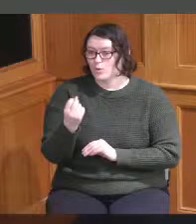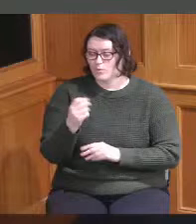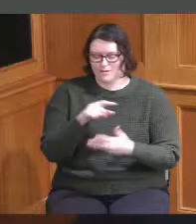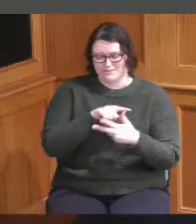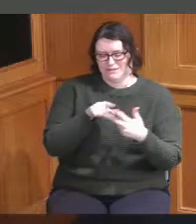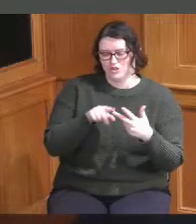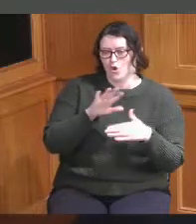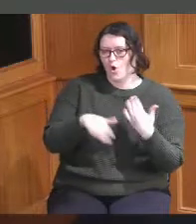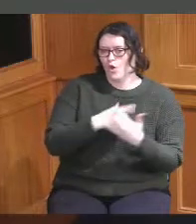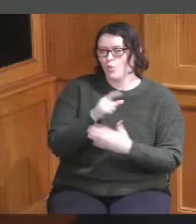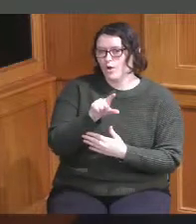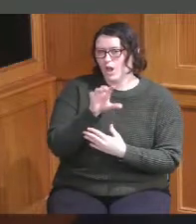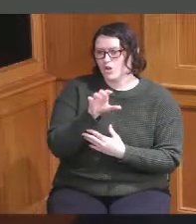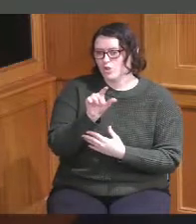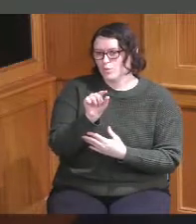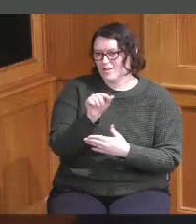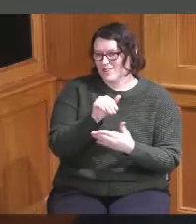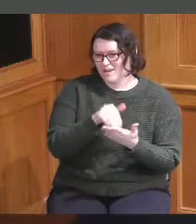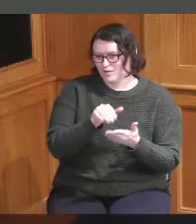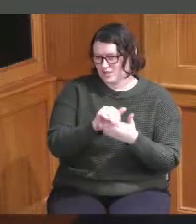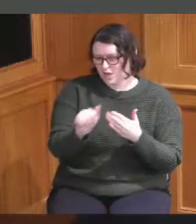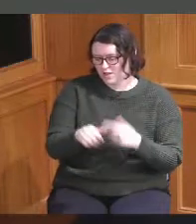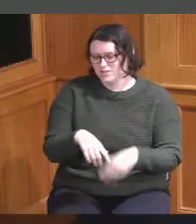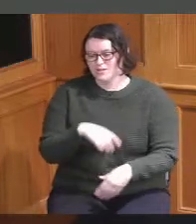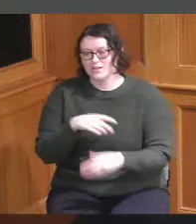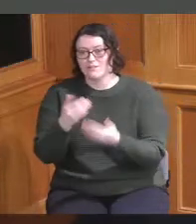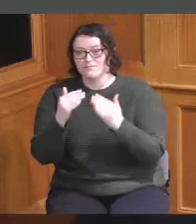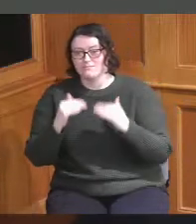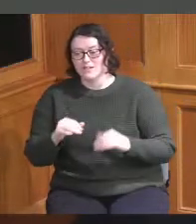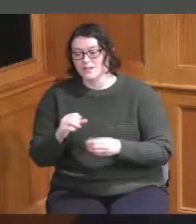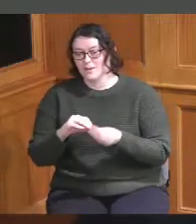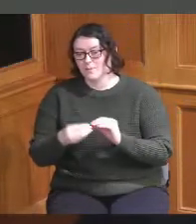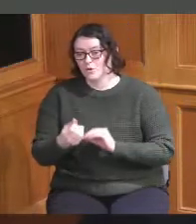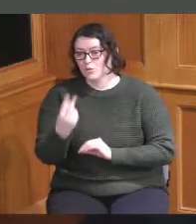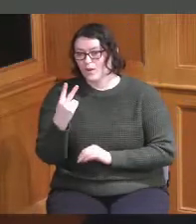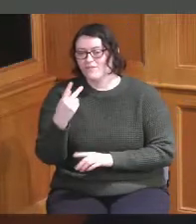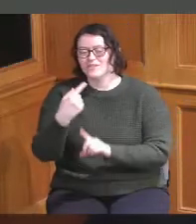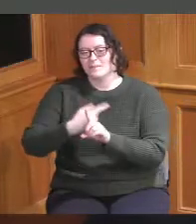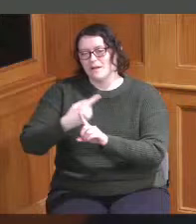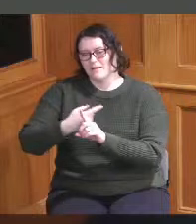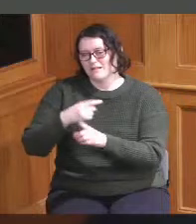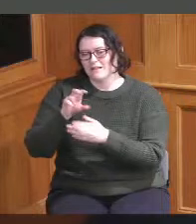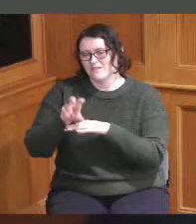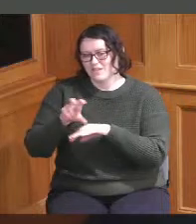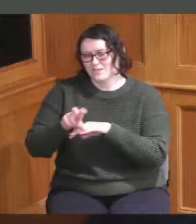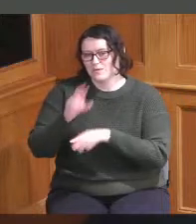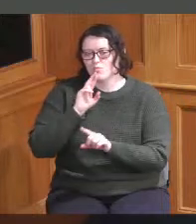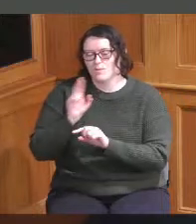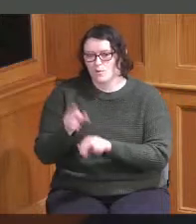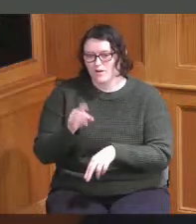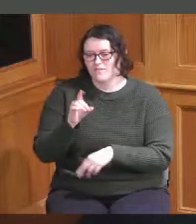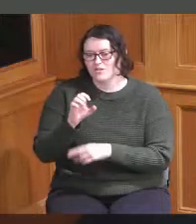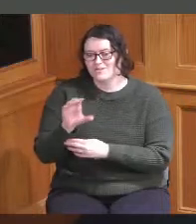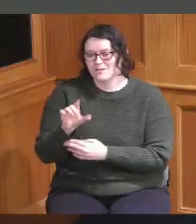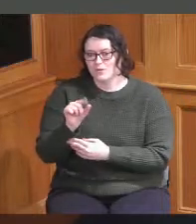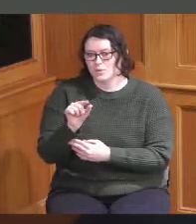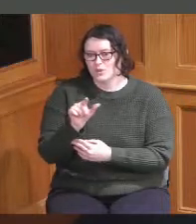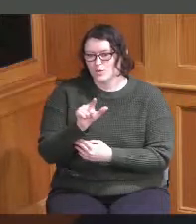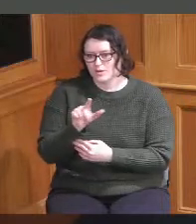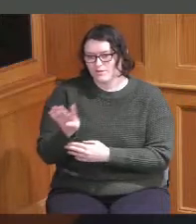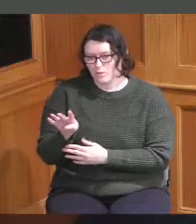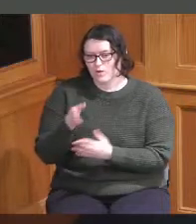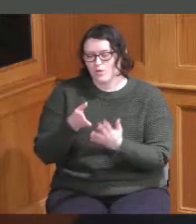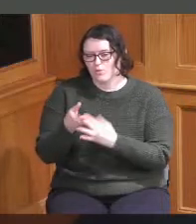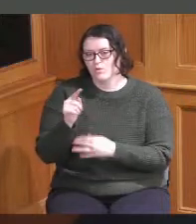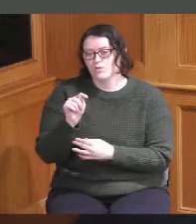at $120,000. And item 12 is the monthly investment report for the month of December 2024 through the